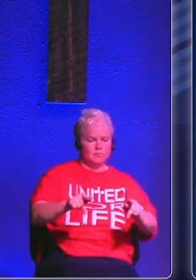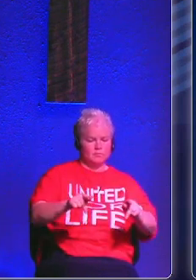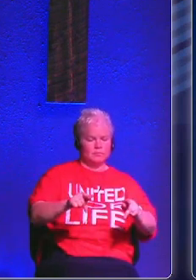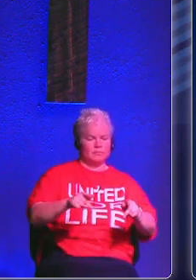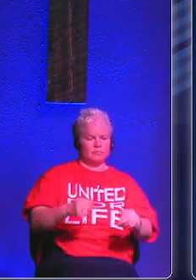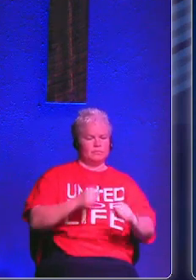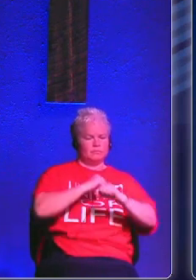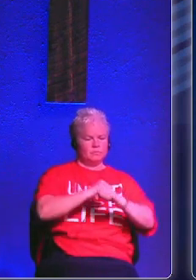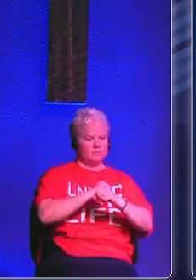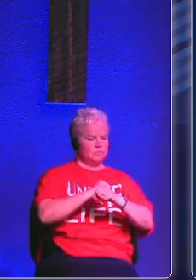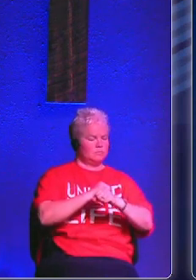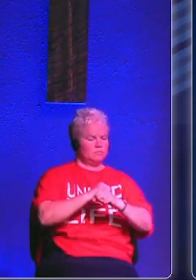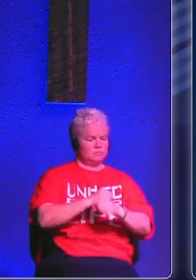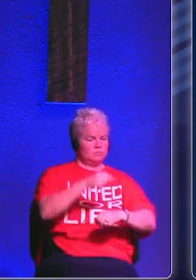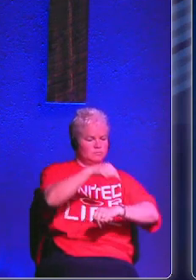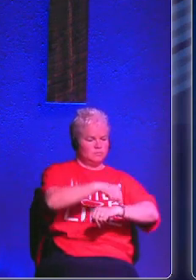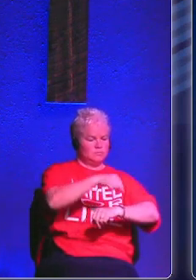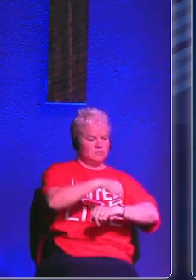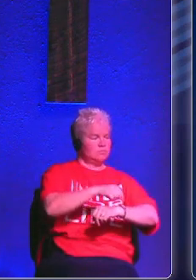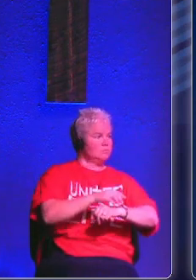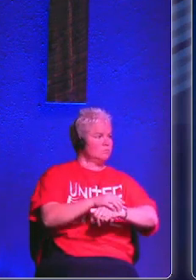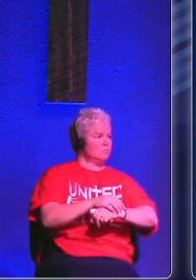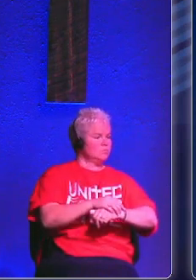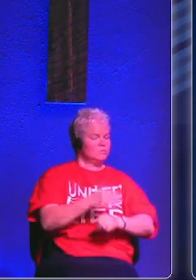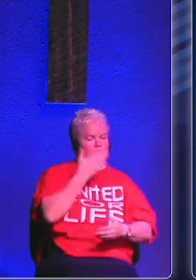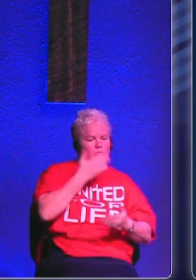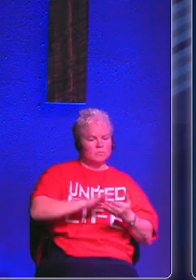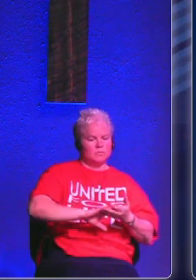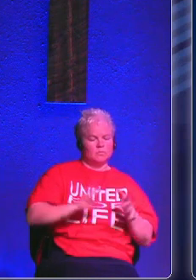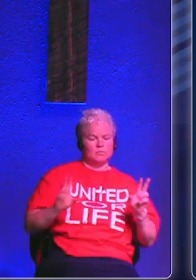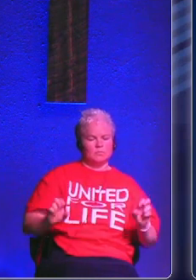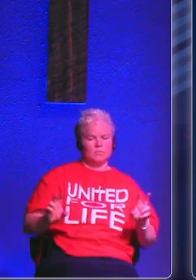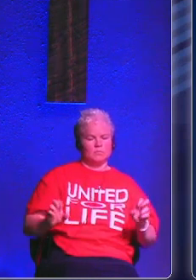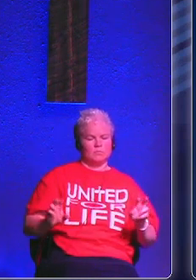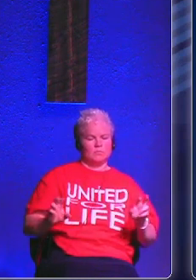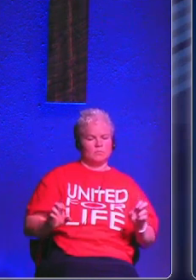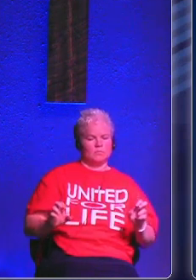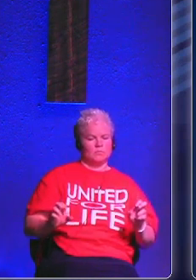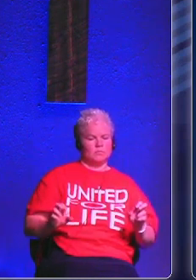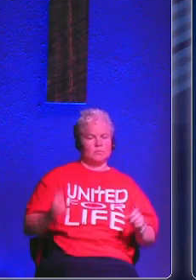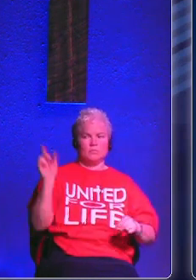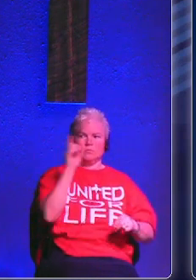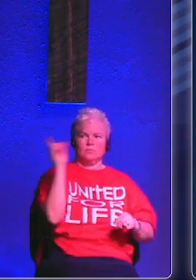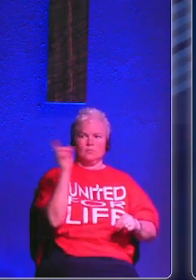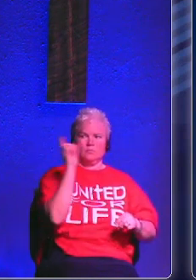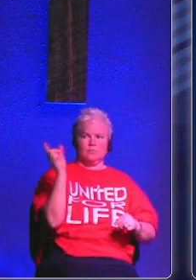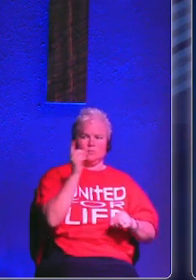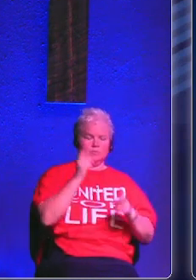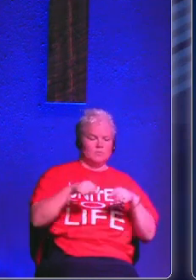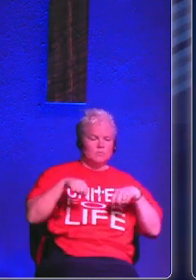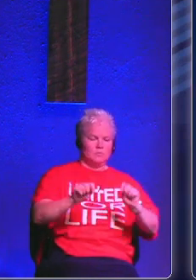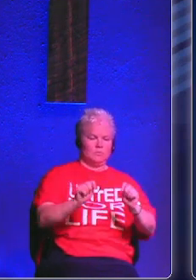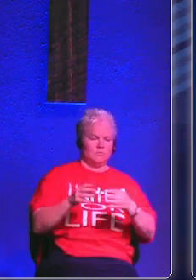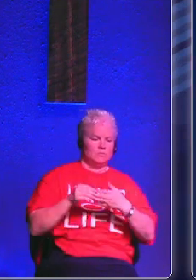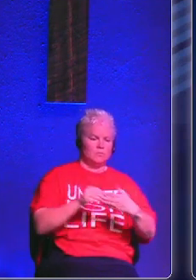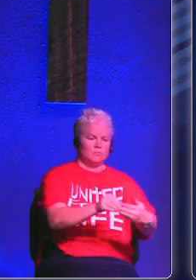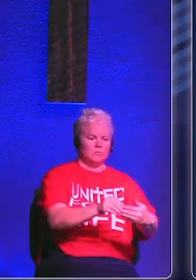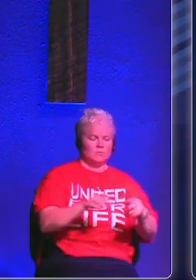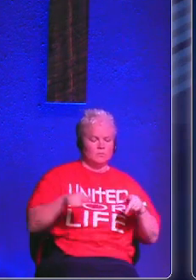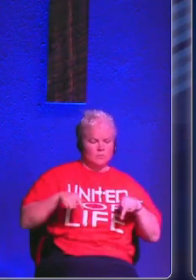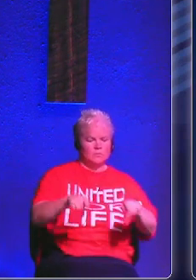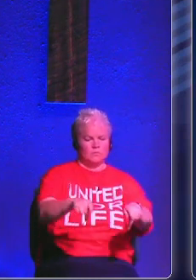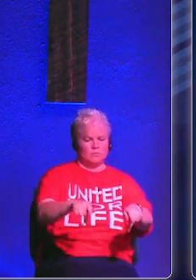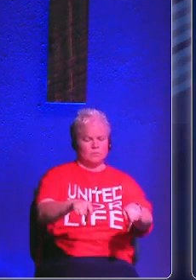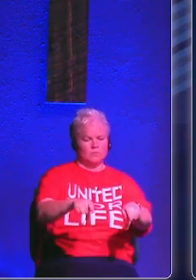least resistance. In terms of good and evil, evil will always try to lead you down the